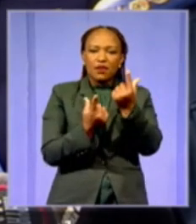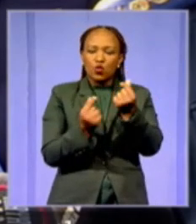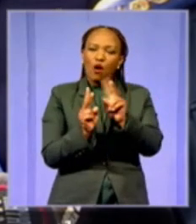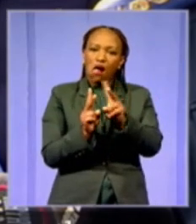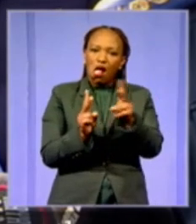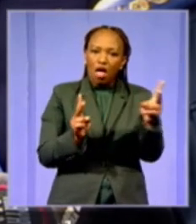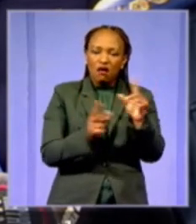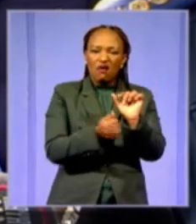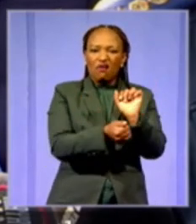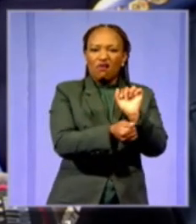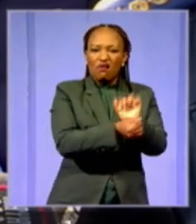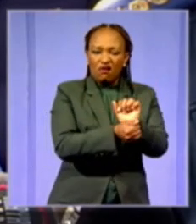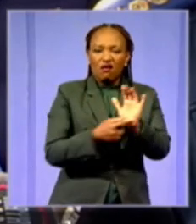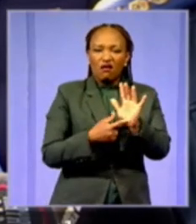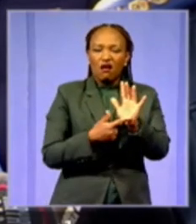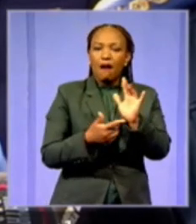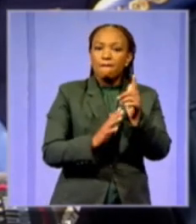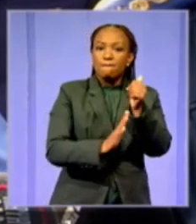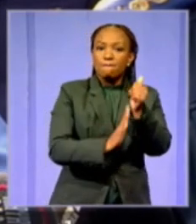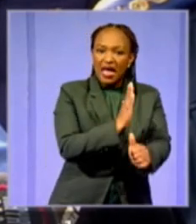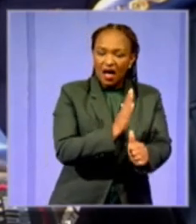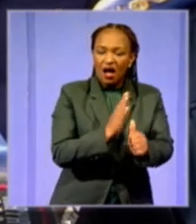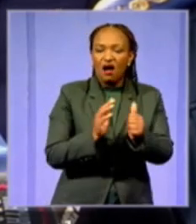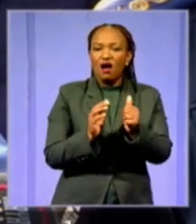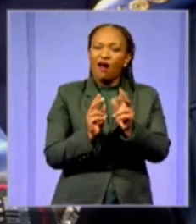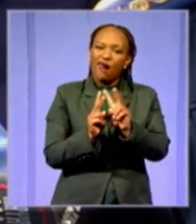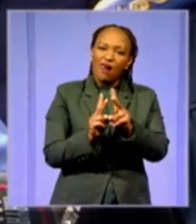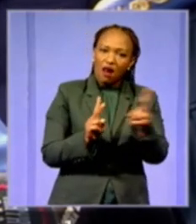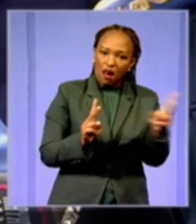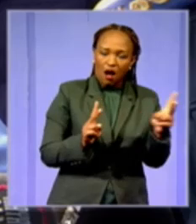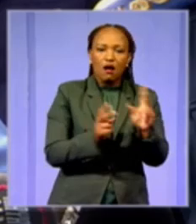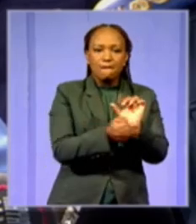murder and of course including that I've just counted.